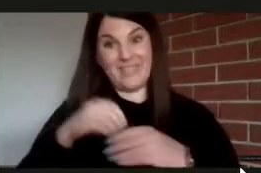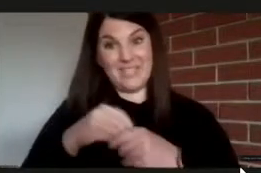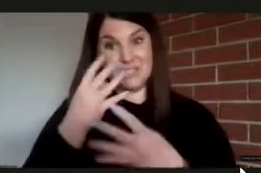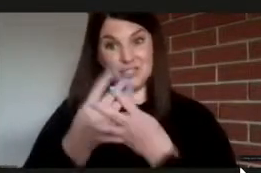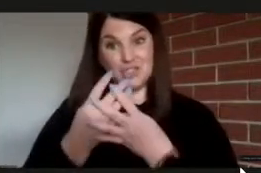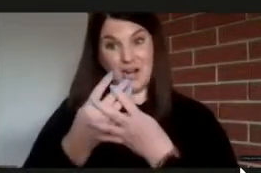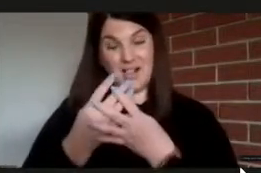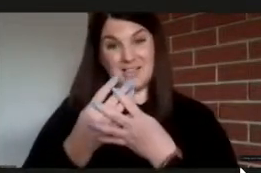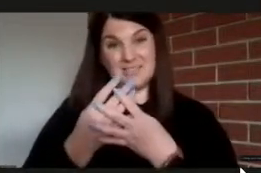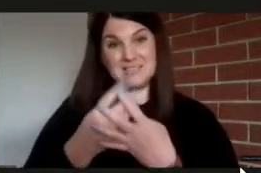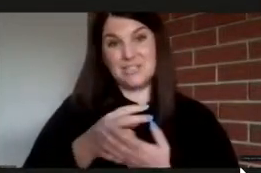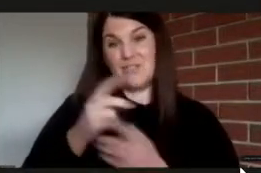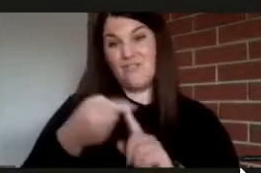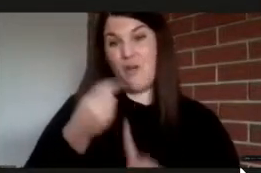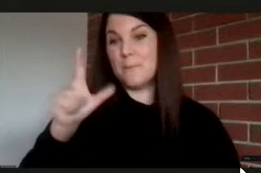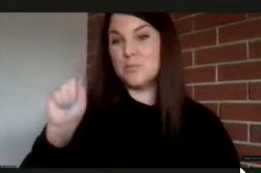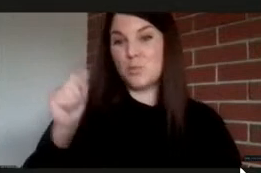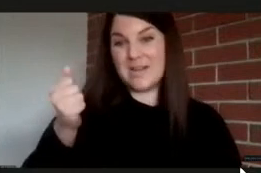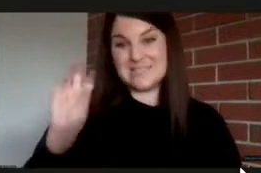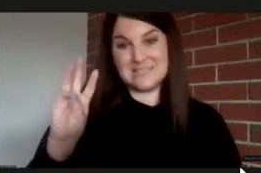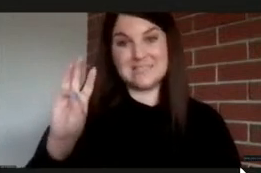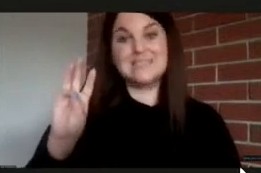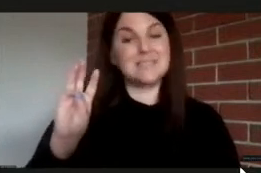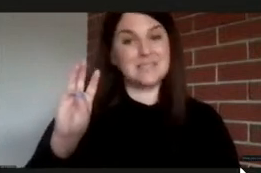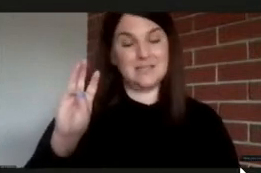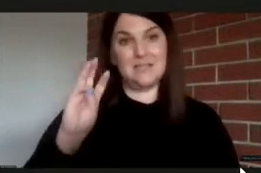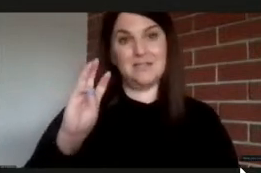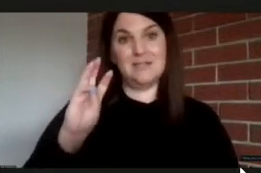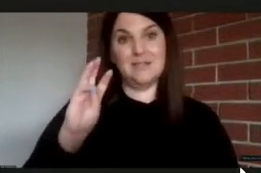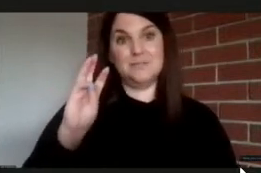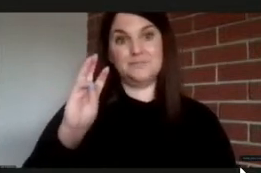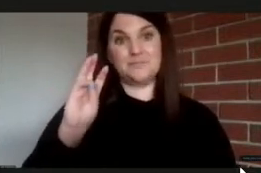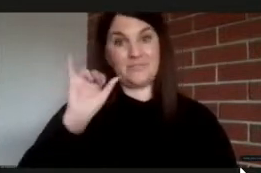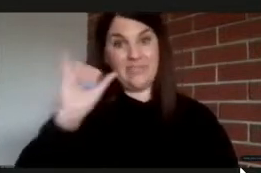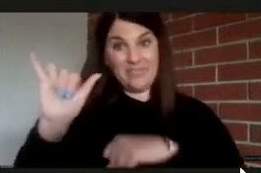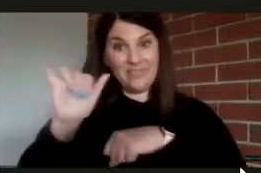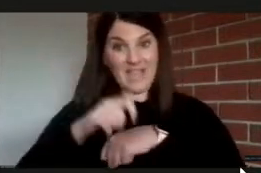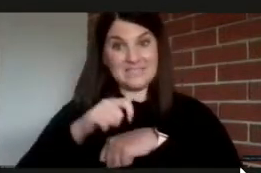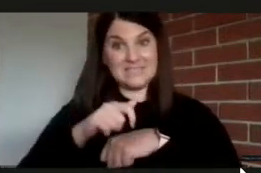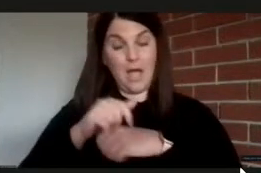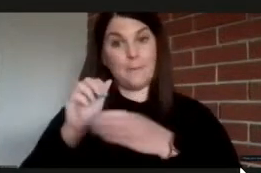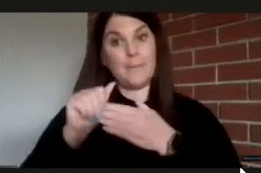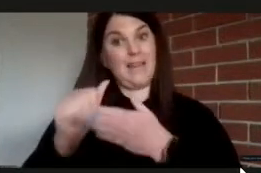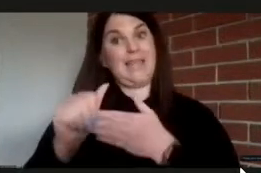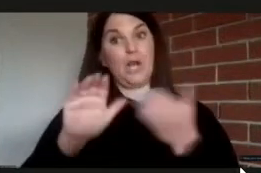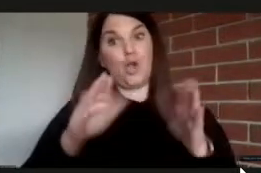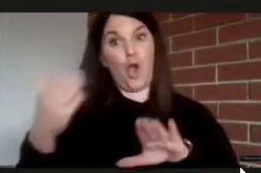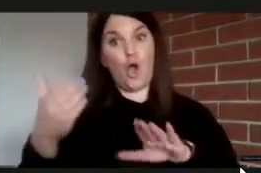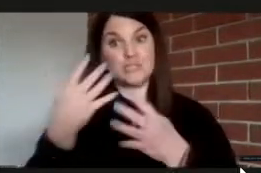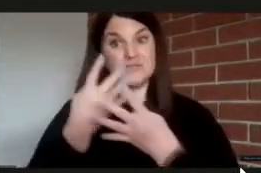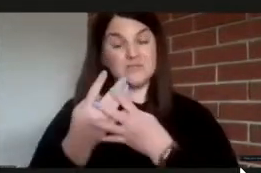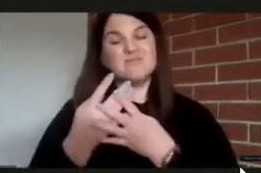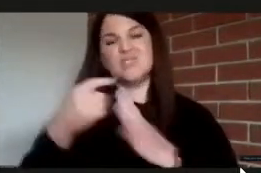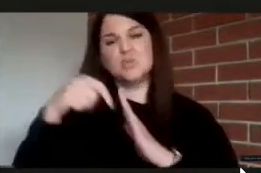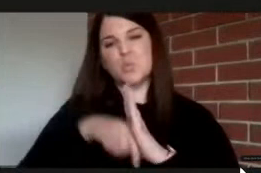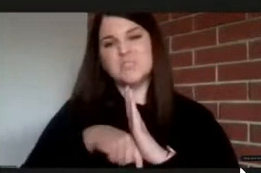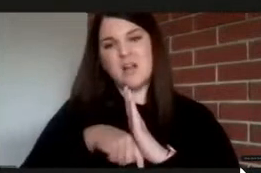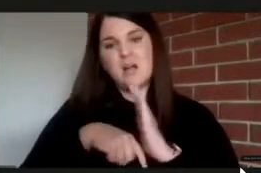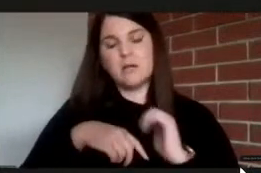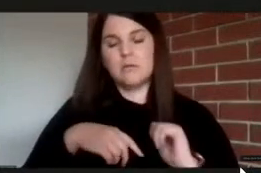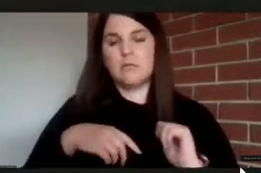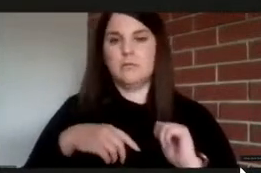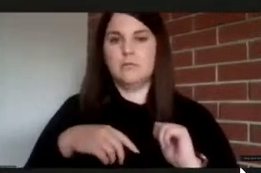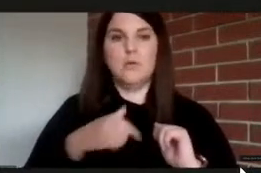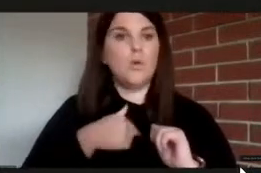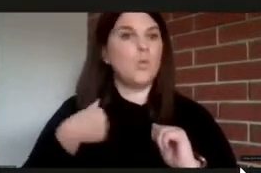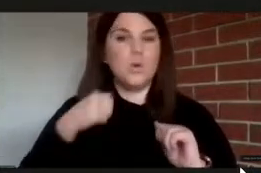from 2016. At that time, the leading cause of death in US jails was suicide. We do not have